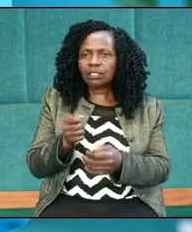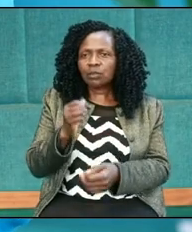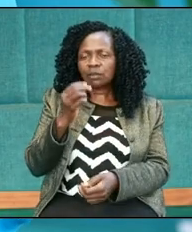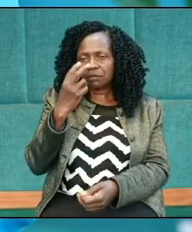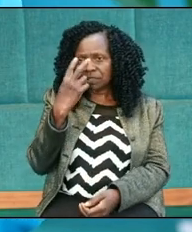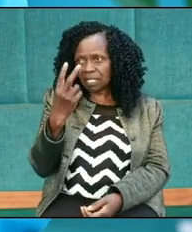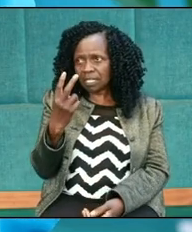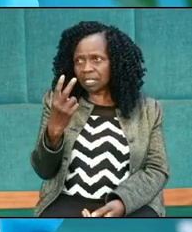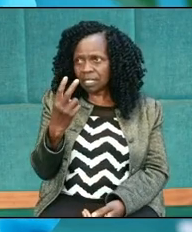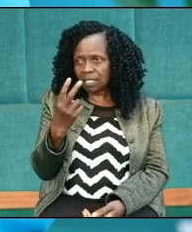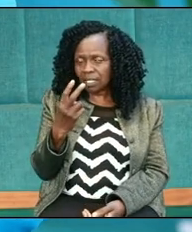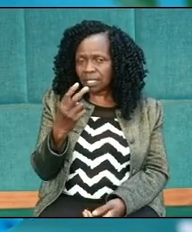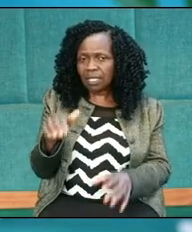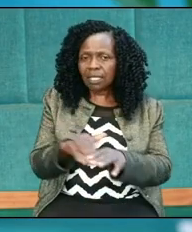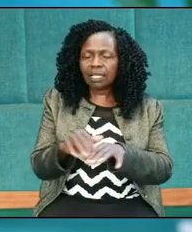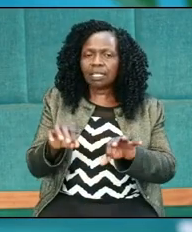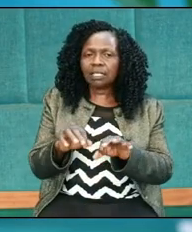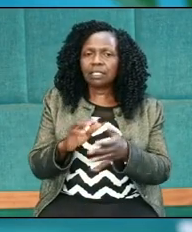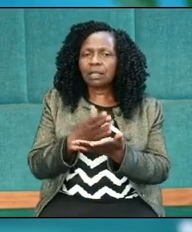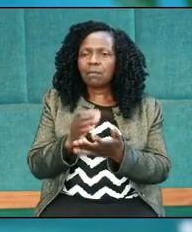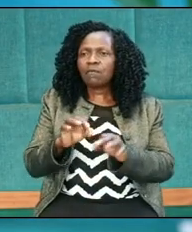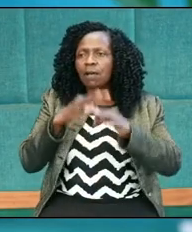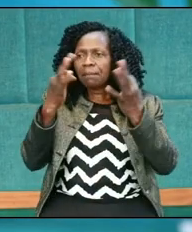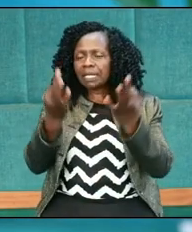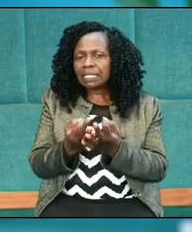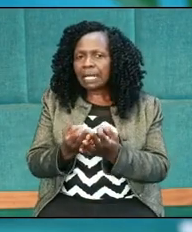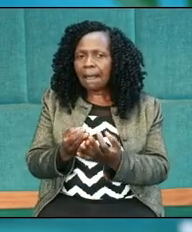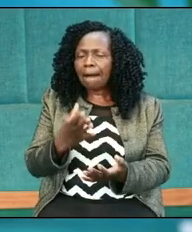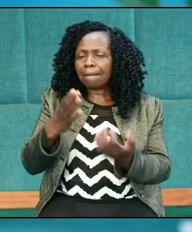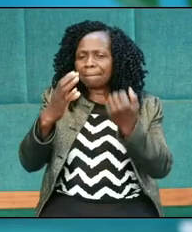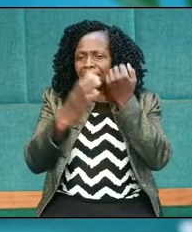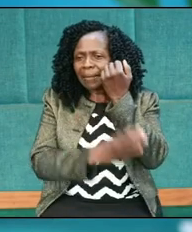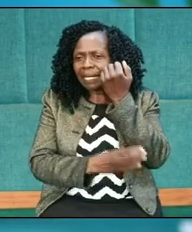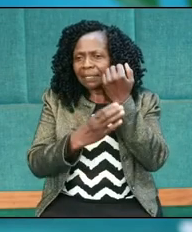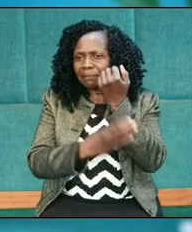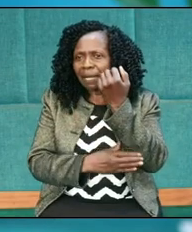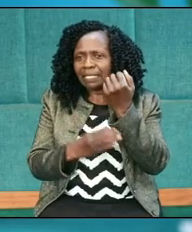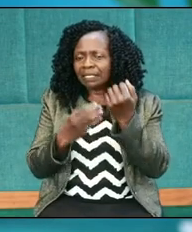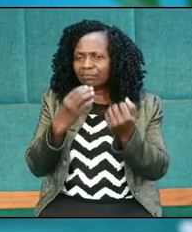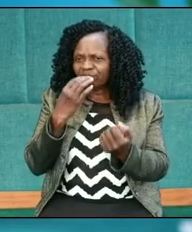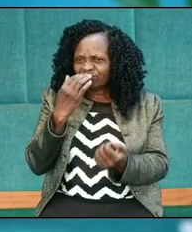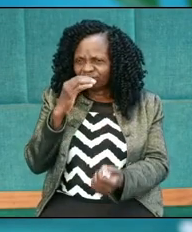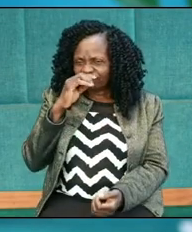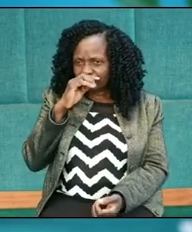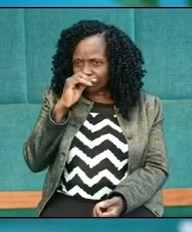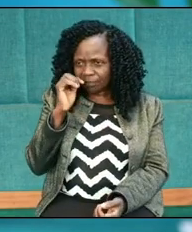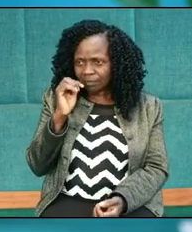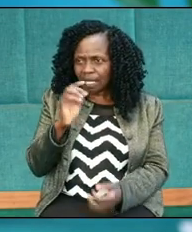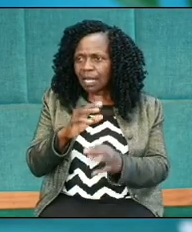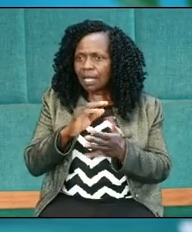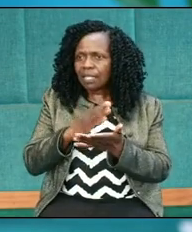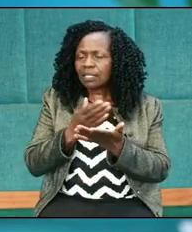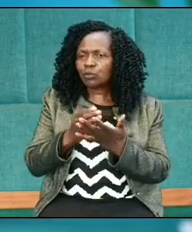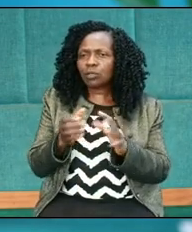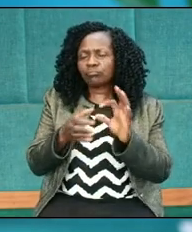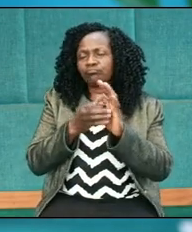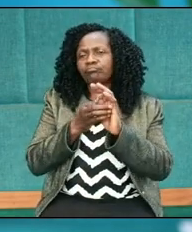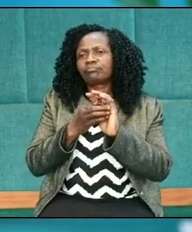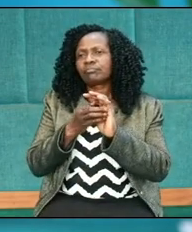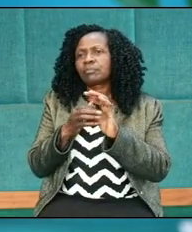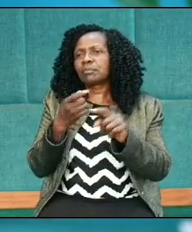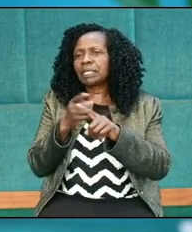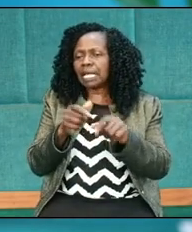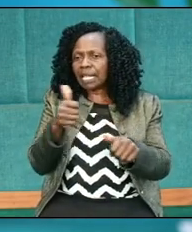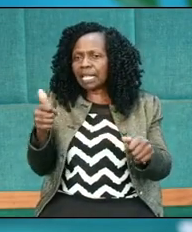even in some families where there's a very bad cold and a few people will contract, others will not contract. Have you